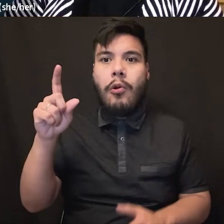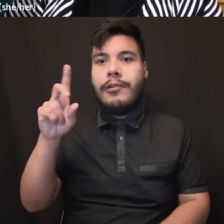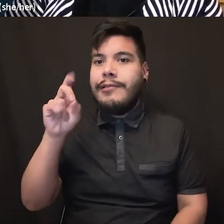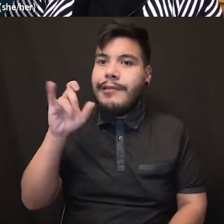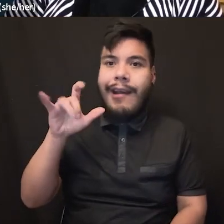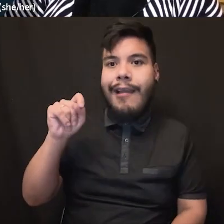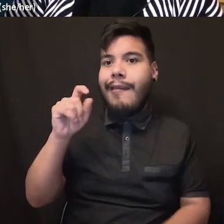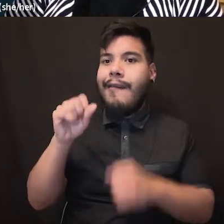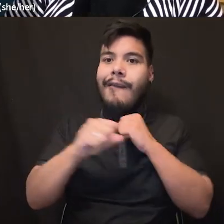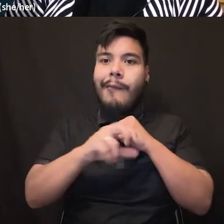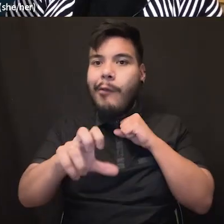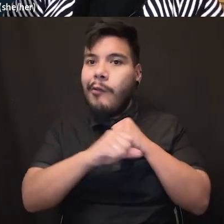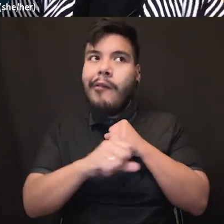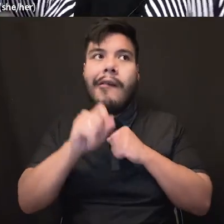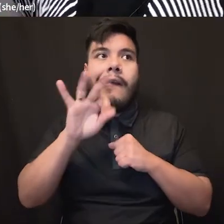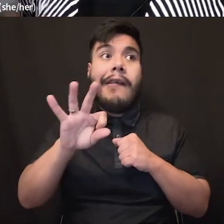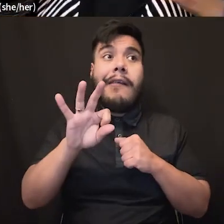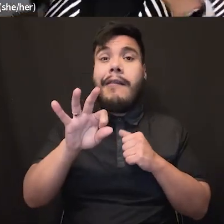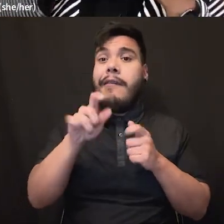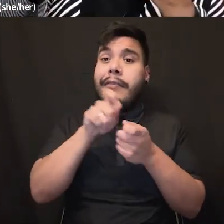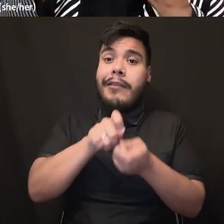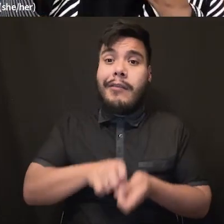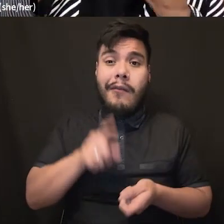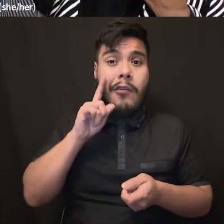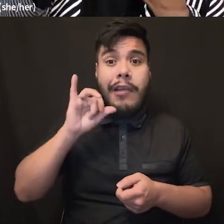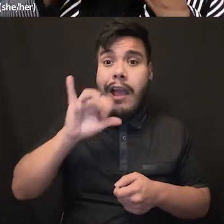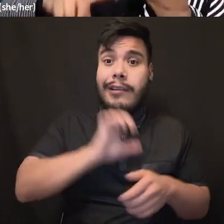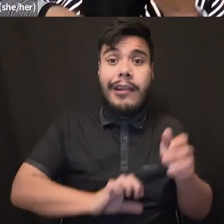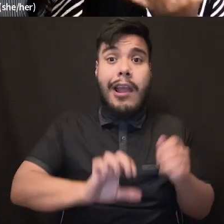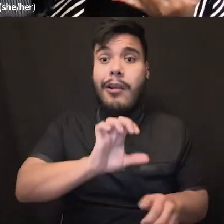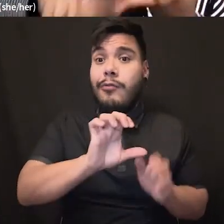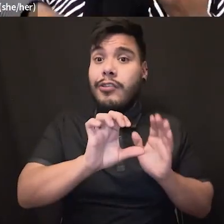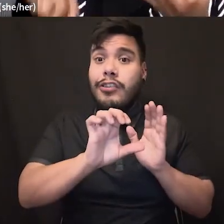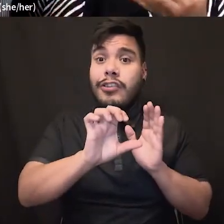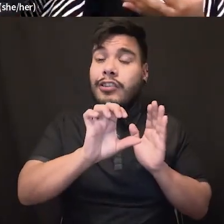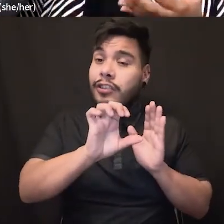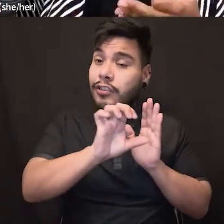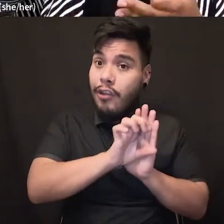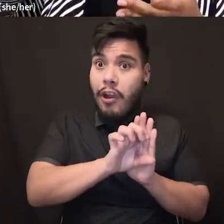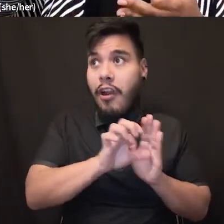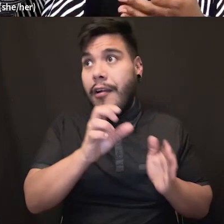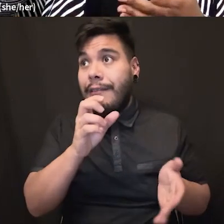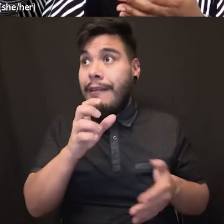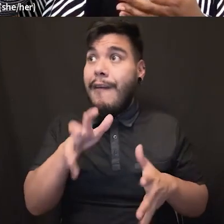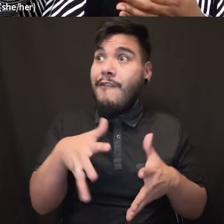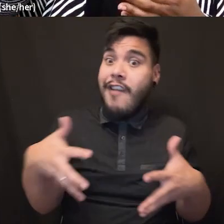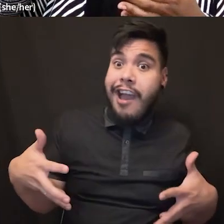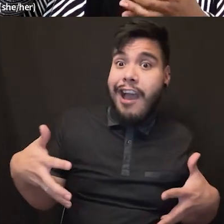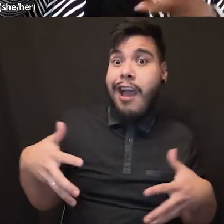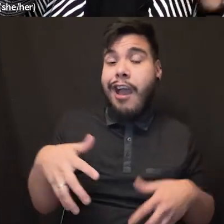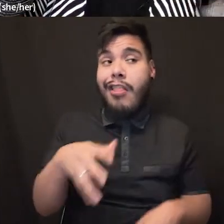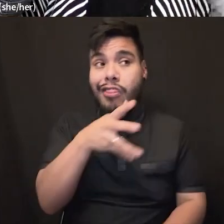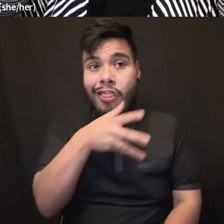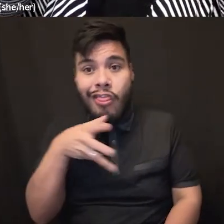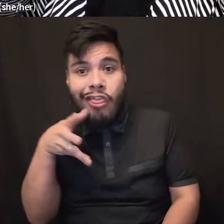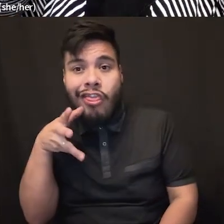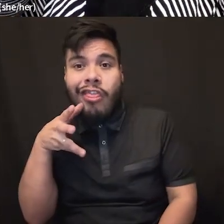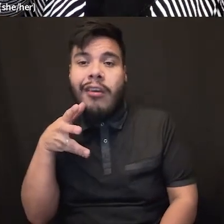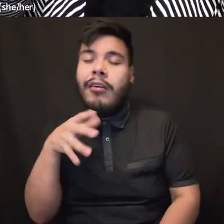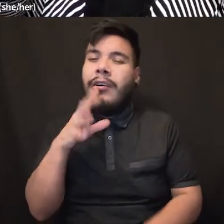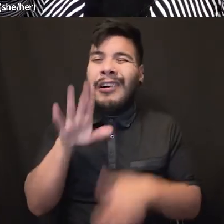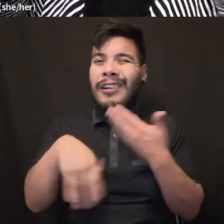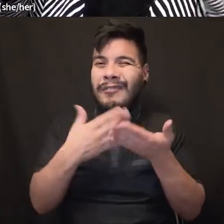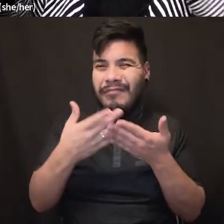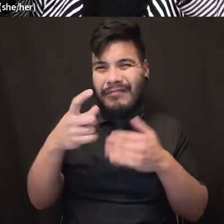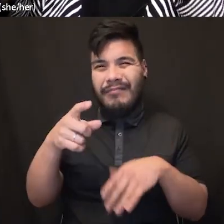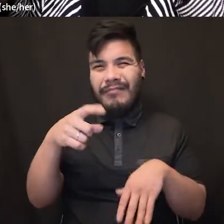the breakdown for the character says, you know, fat, sloppy, you know, like all the